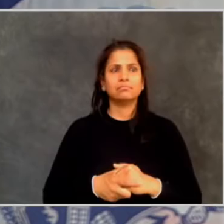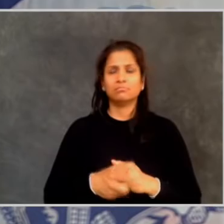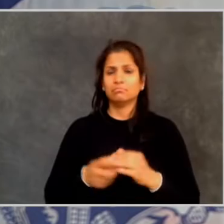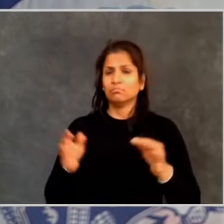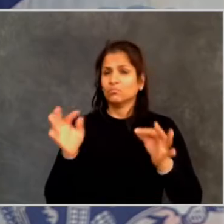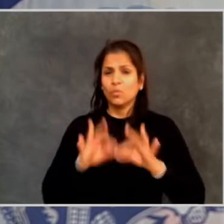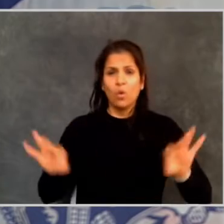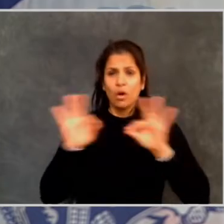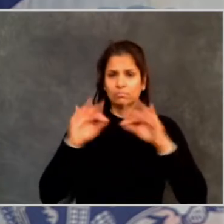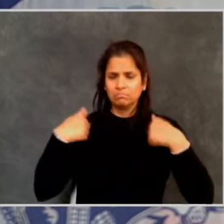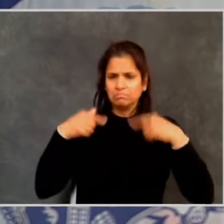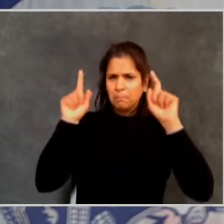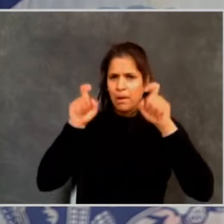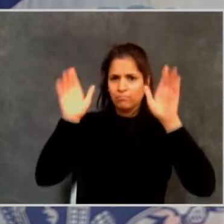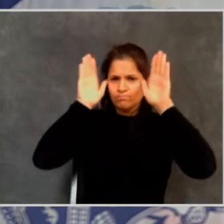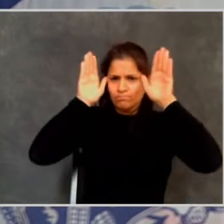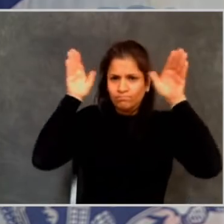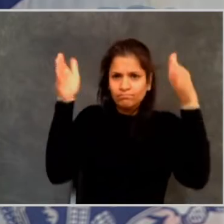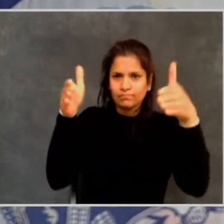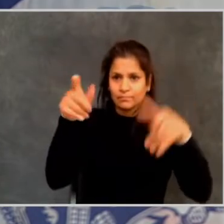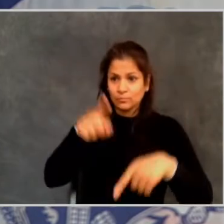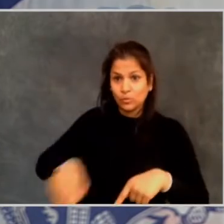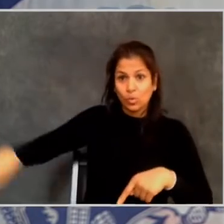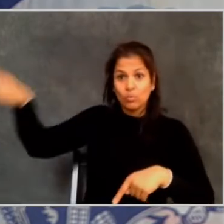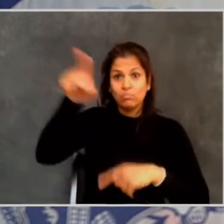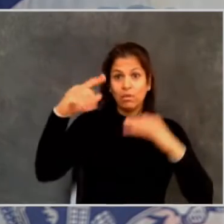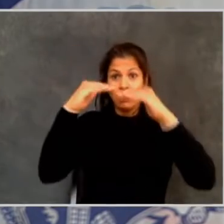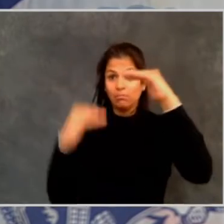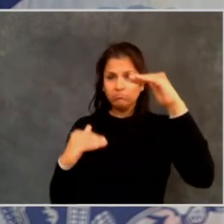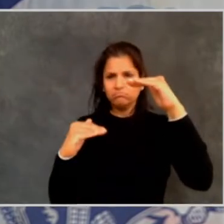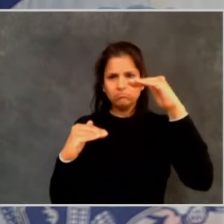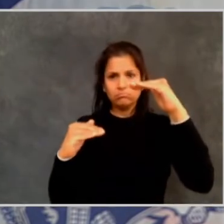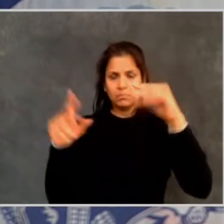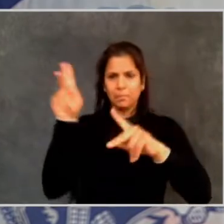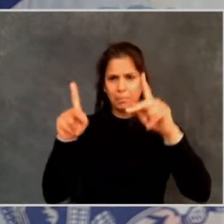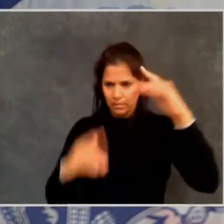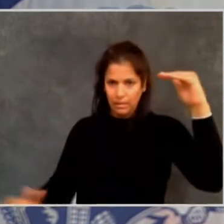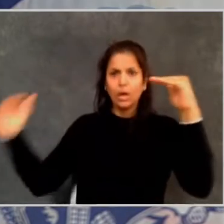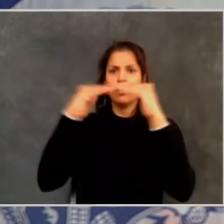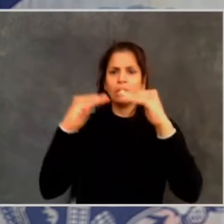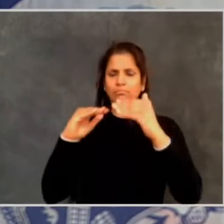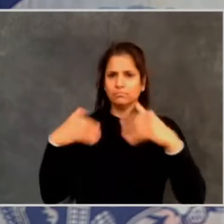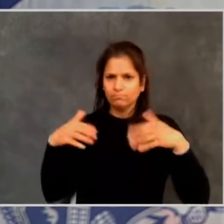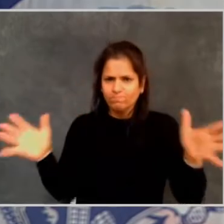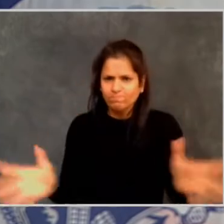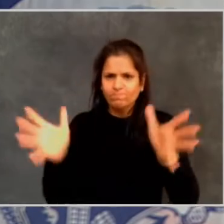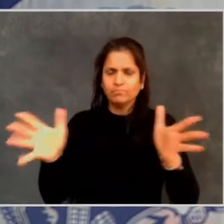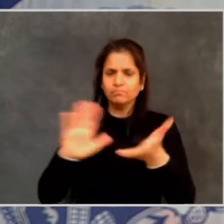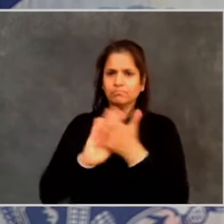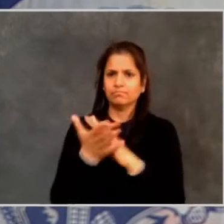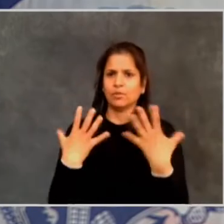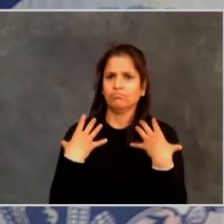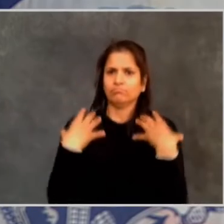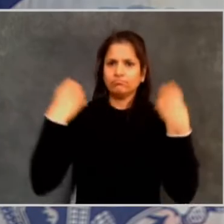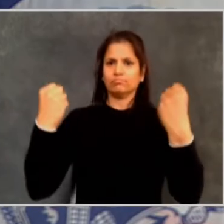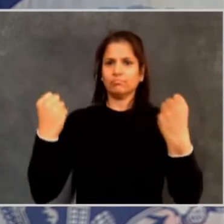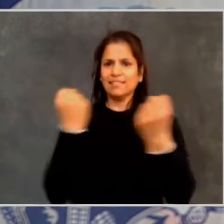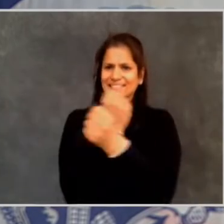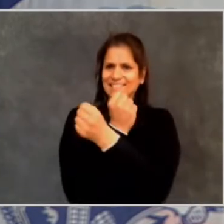someday there's going to be a reckoning about what all this taught us. That obviously our